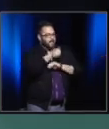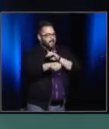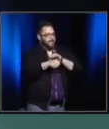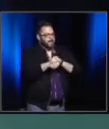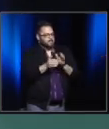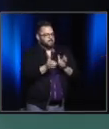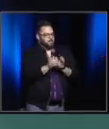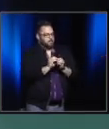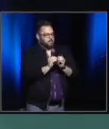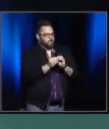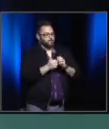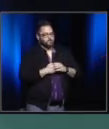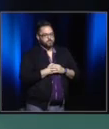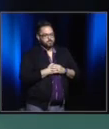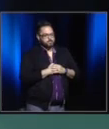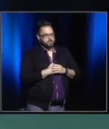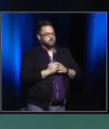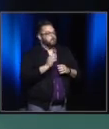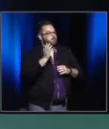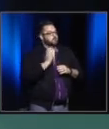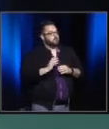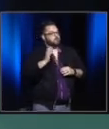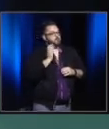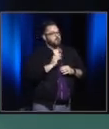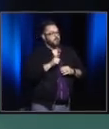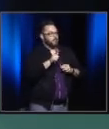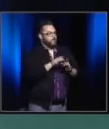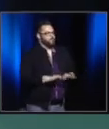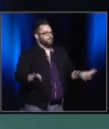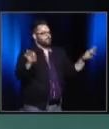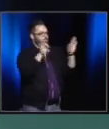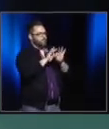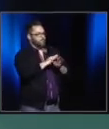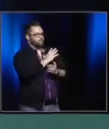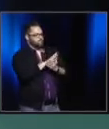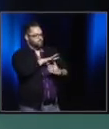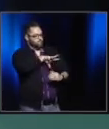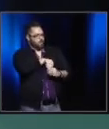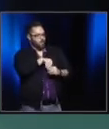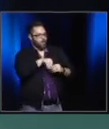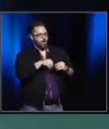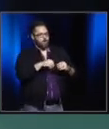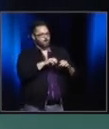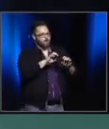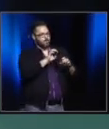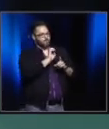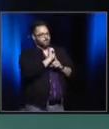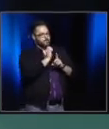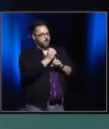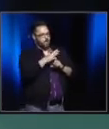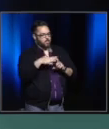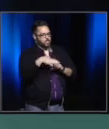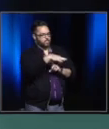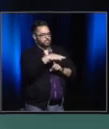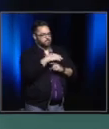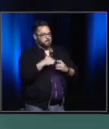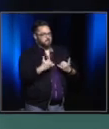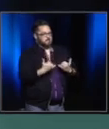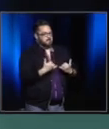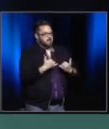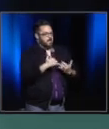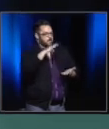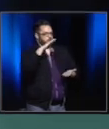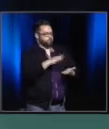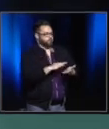numbers. Once upon a time, they would have been an important part of an ecosystem, but today Māui dolphin probably play very little role in a